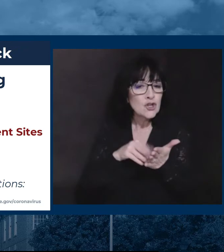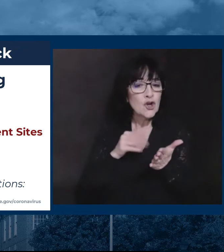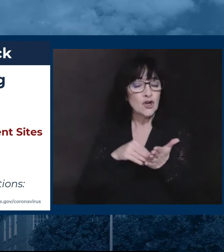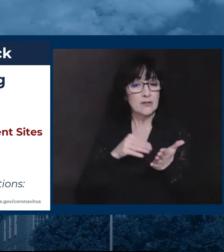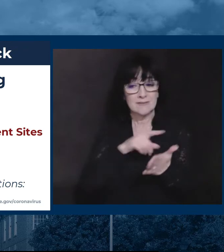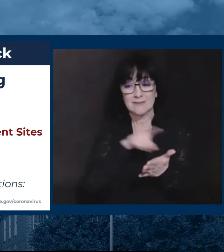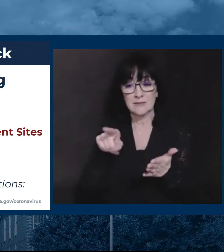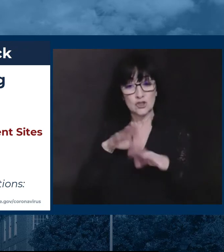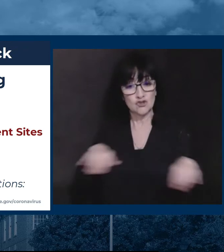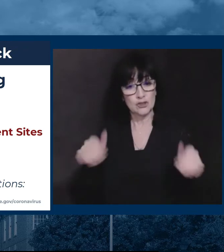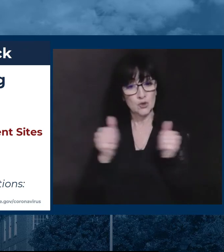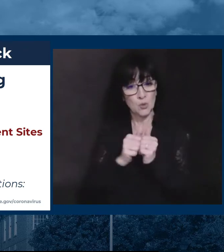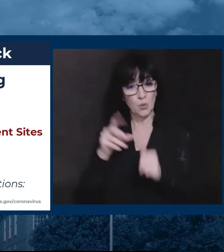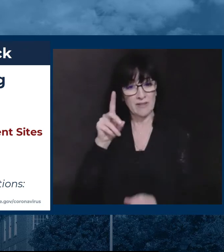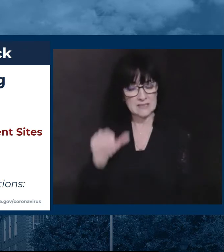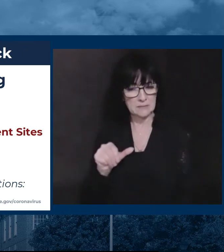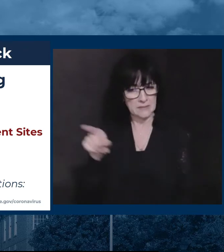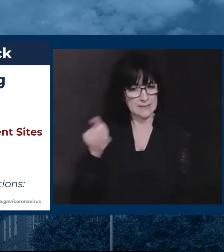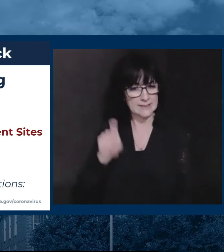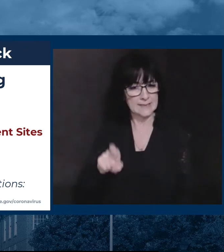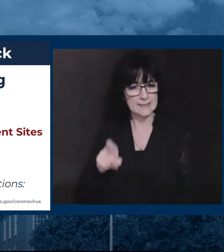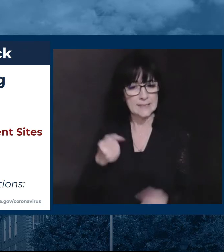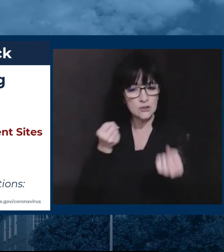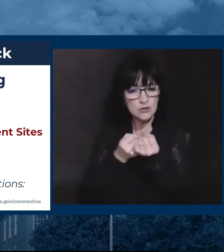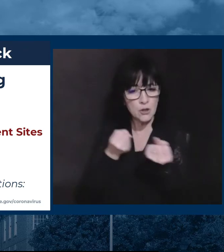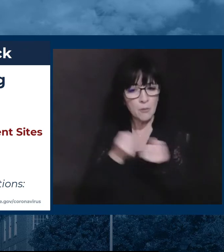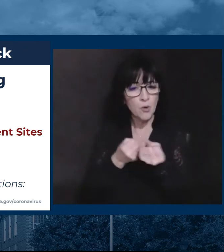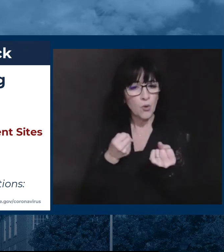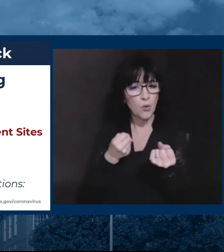disabilities, those that don't have the kind of supported